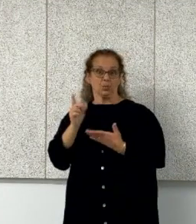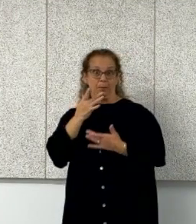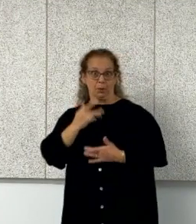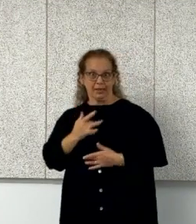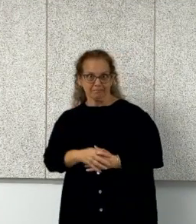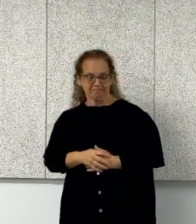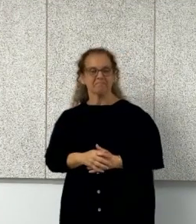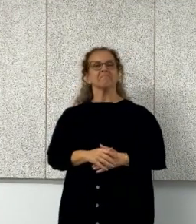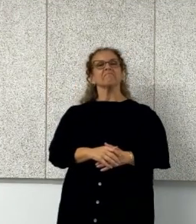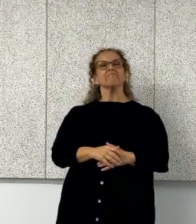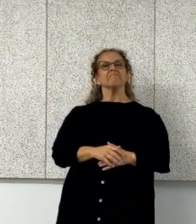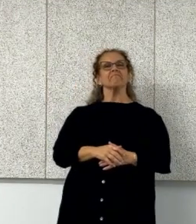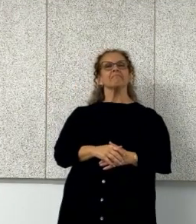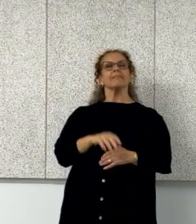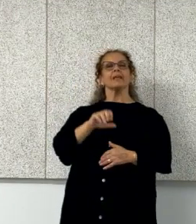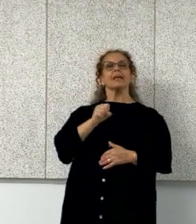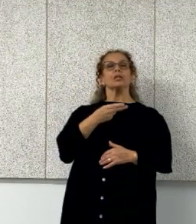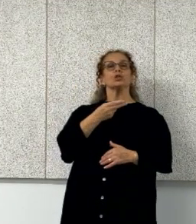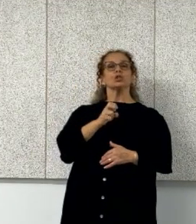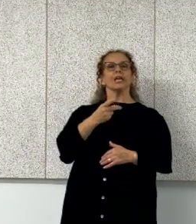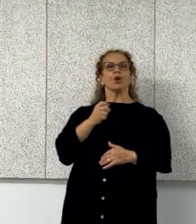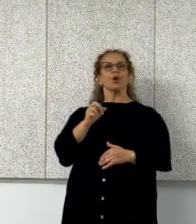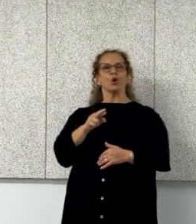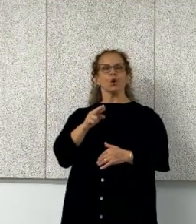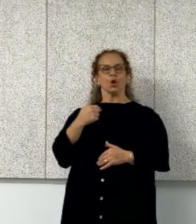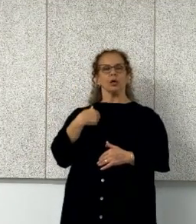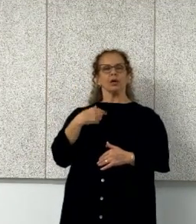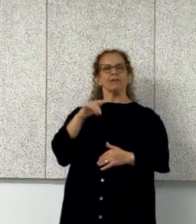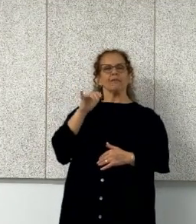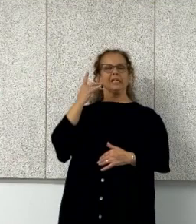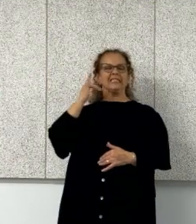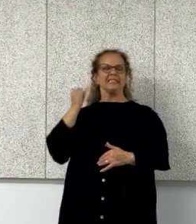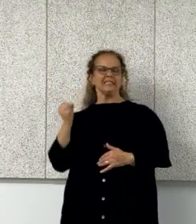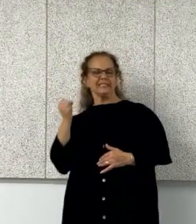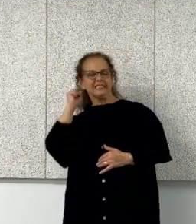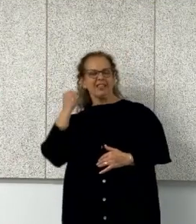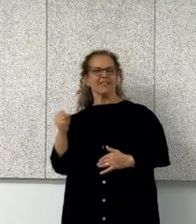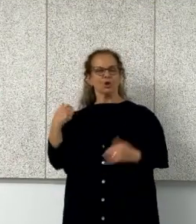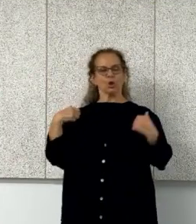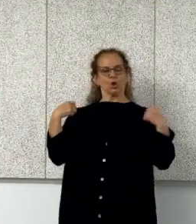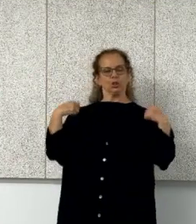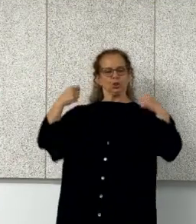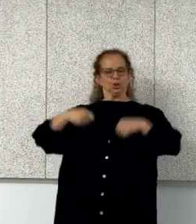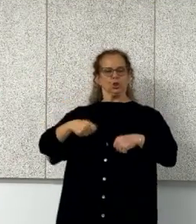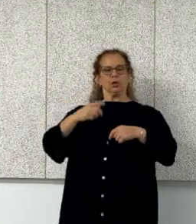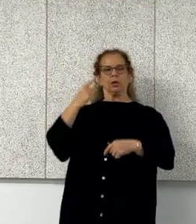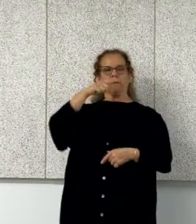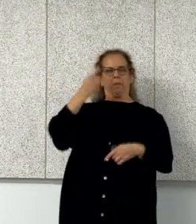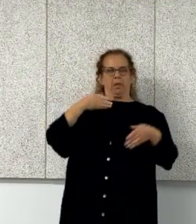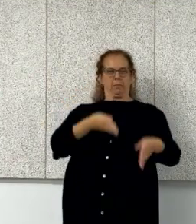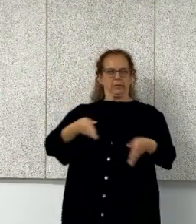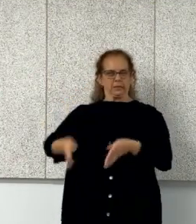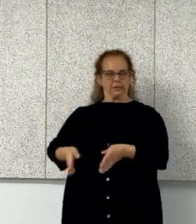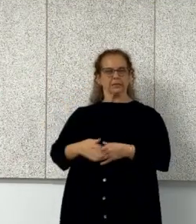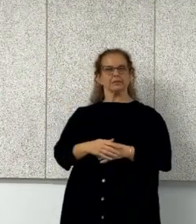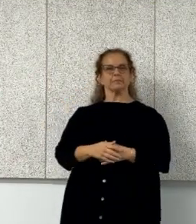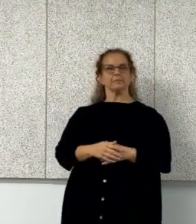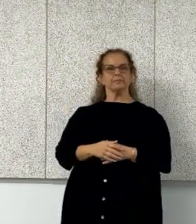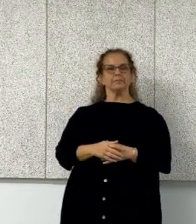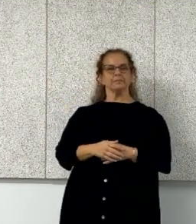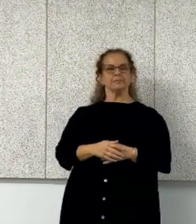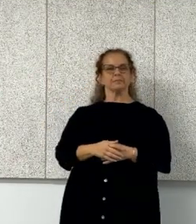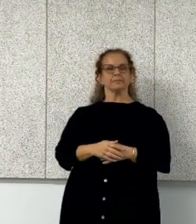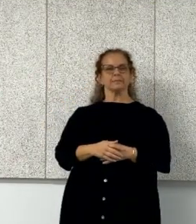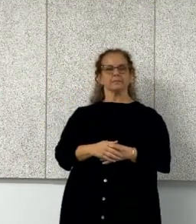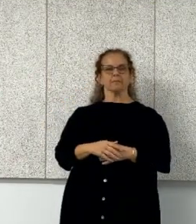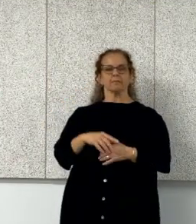and I am, my pronouns are she, her, hers, and I am wearing a silvery shirt and black pants. I'm with Capacity Interactive, I don't remember if I said